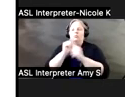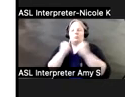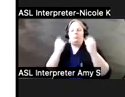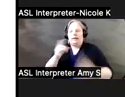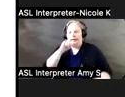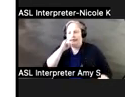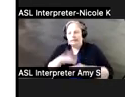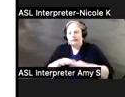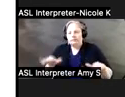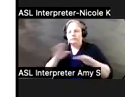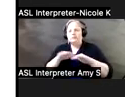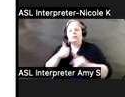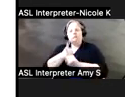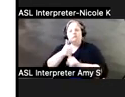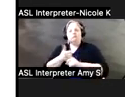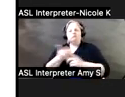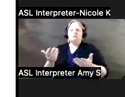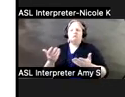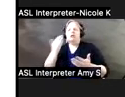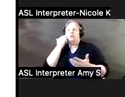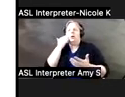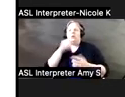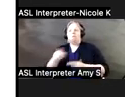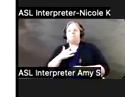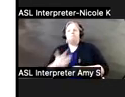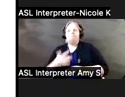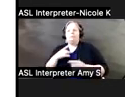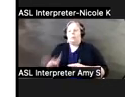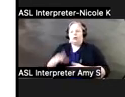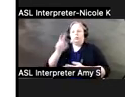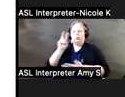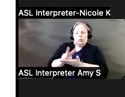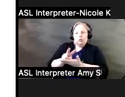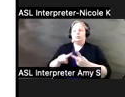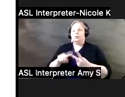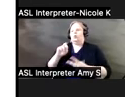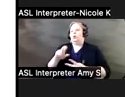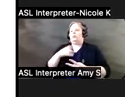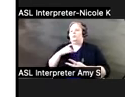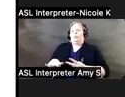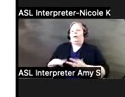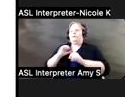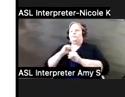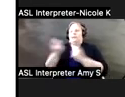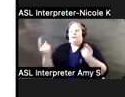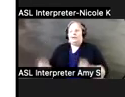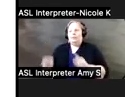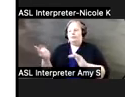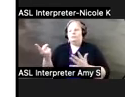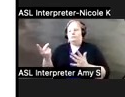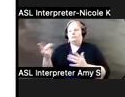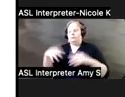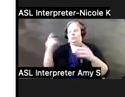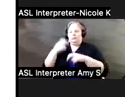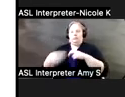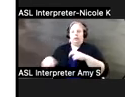kids kind of are in that state too, where they don't like to lose, or they don't like to be in situations where things are too difficult.